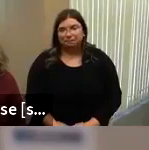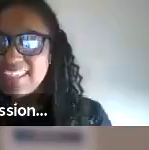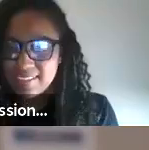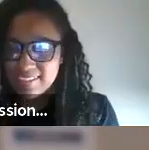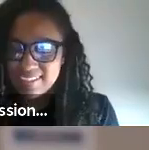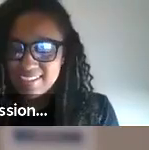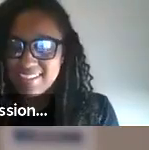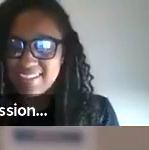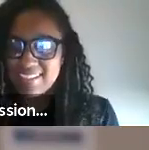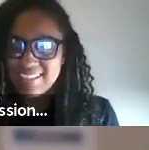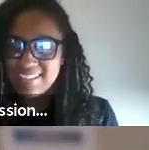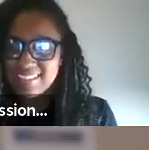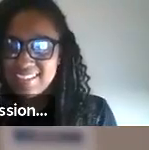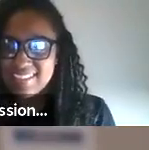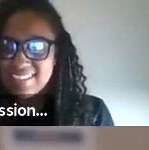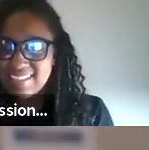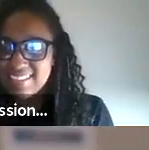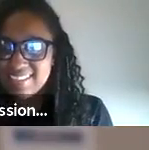Thank you.